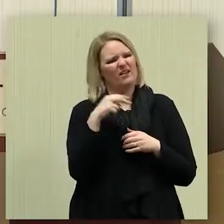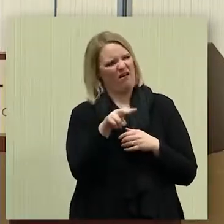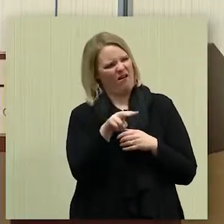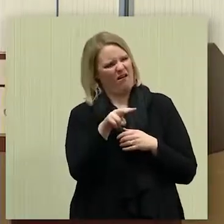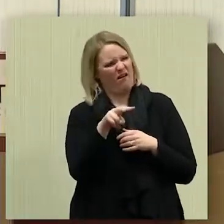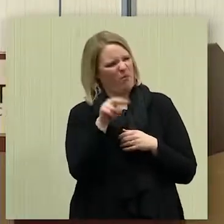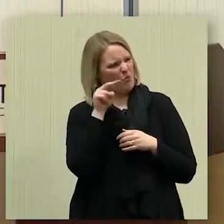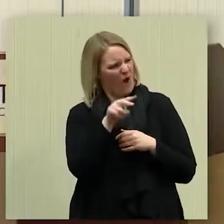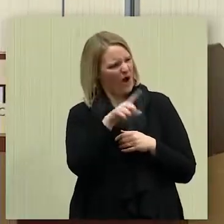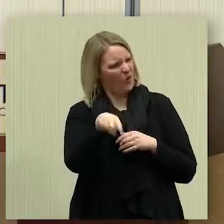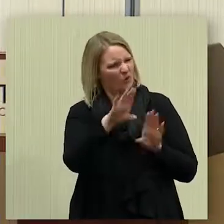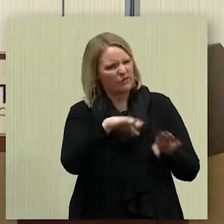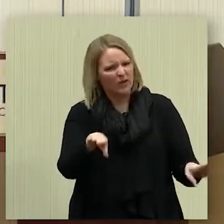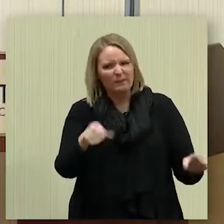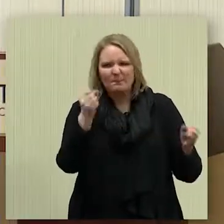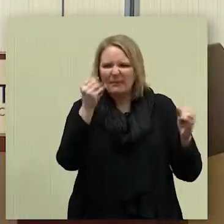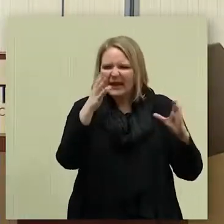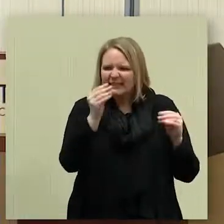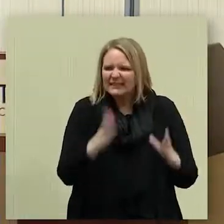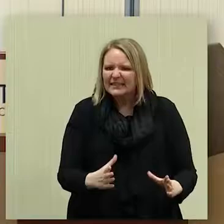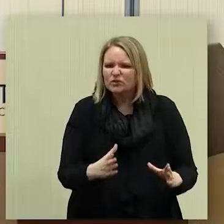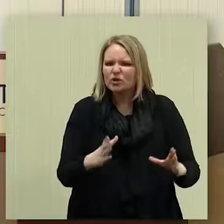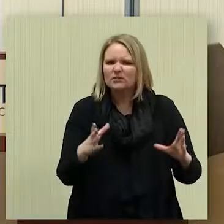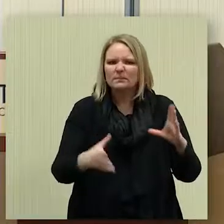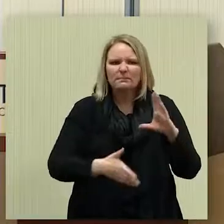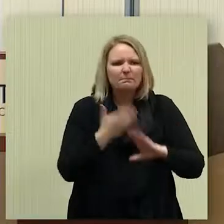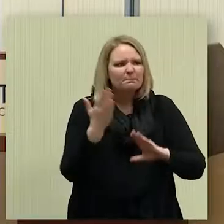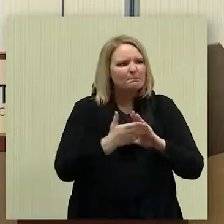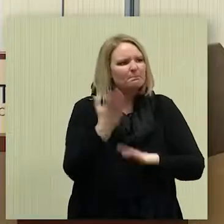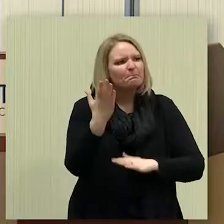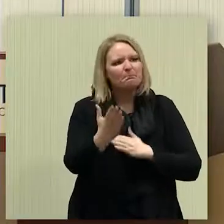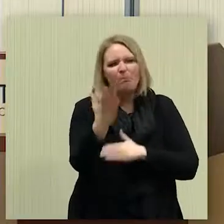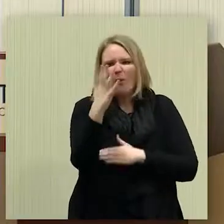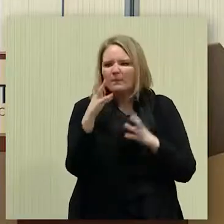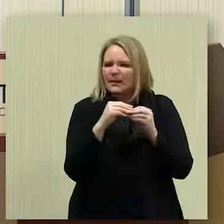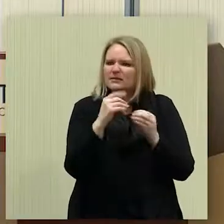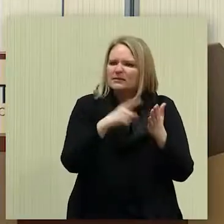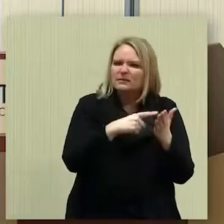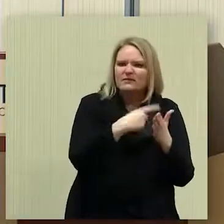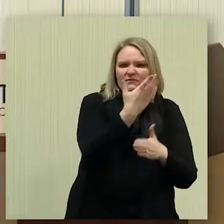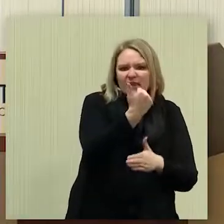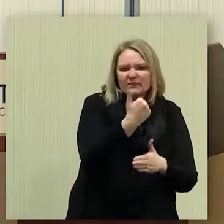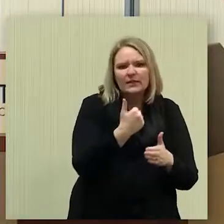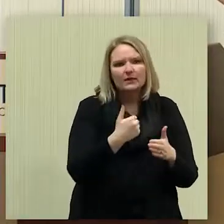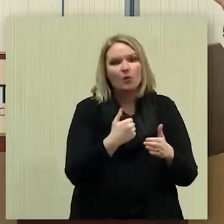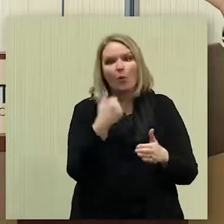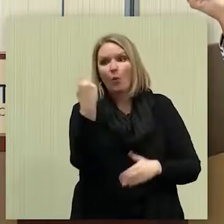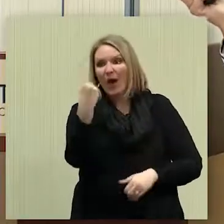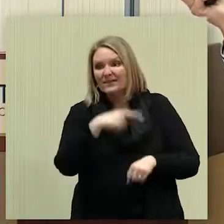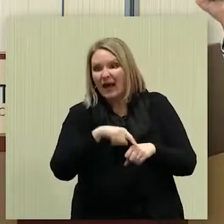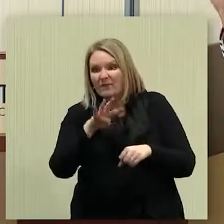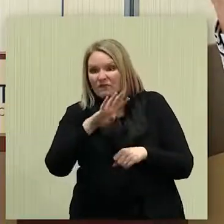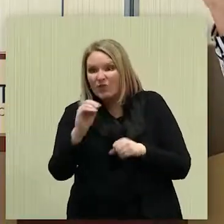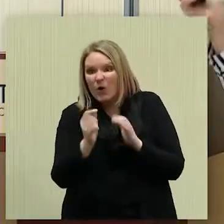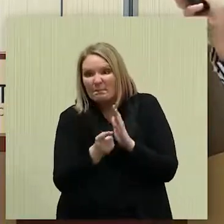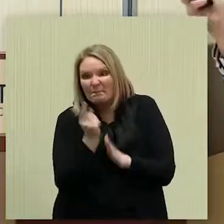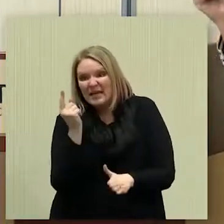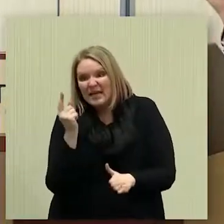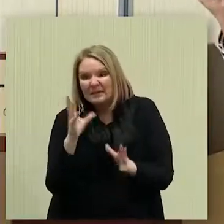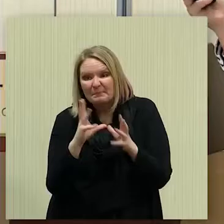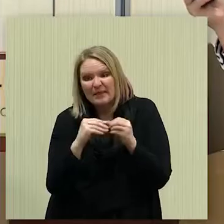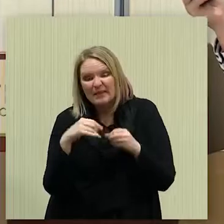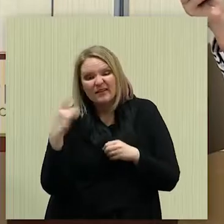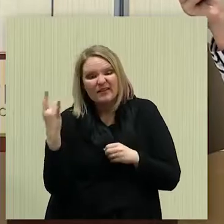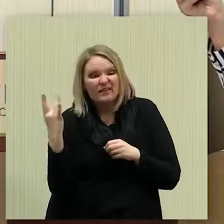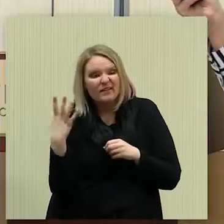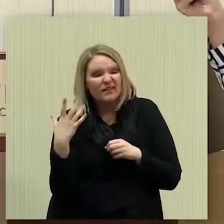and how multiple teachers ran morning meetings, some of which were 15 minutes long. The longest one went 40 minutes. That in and of